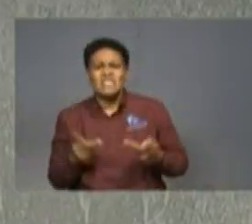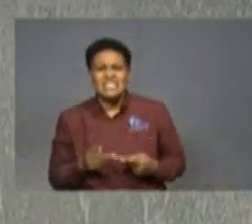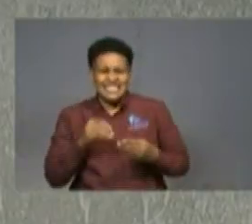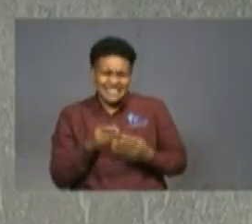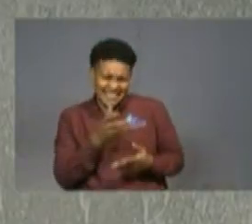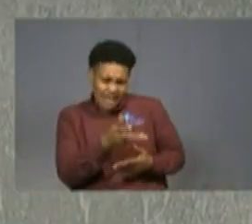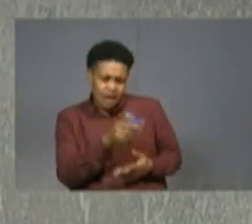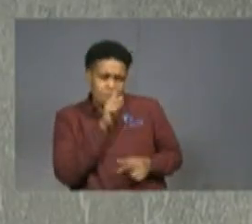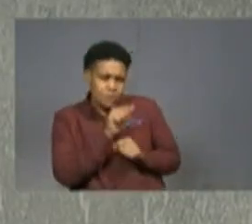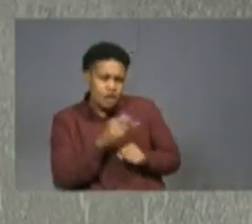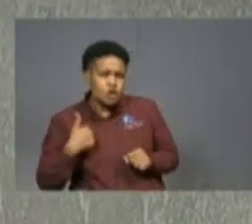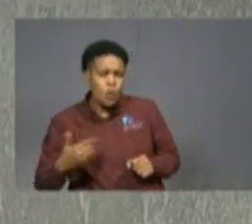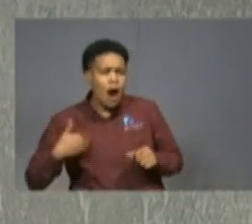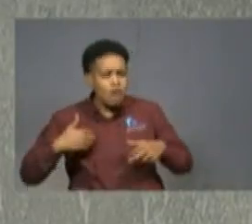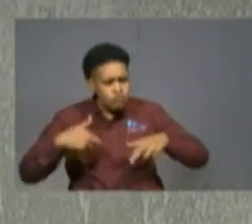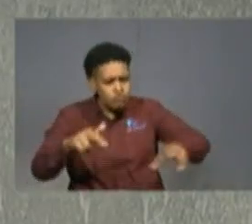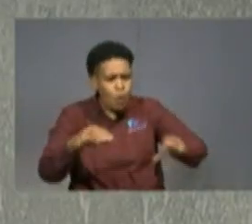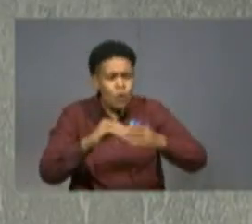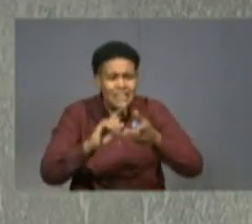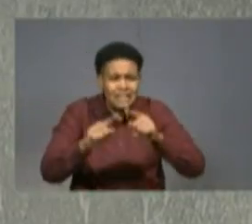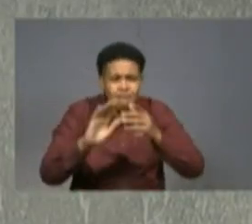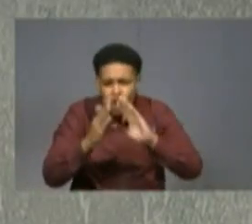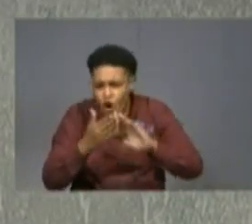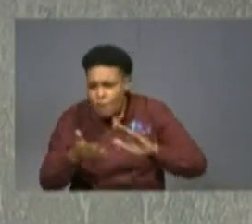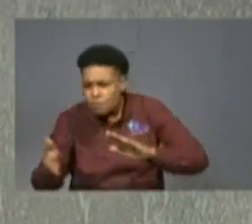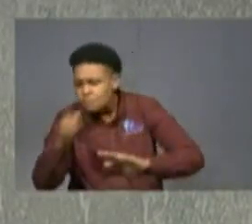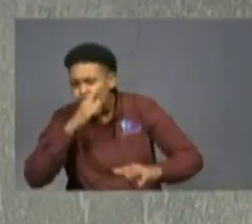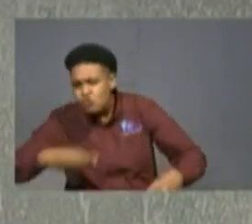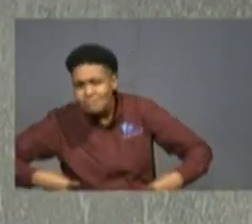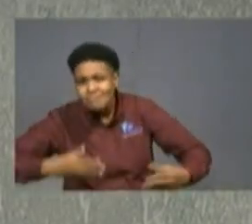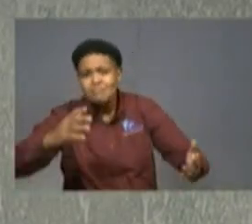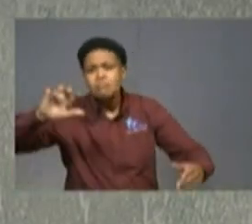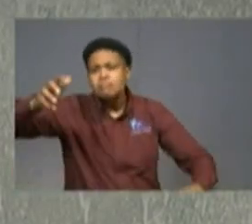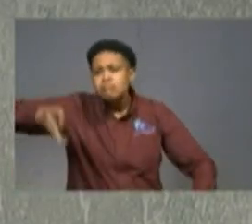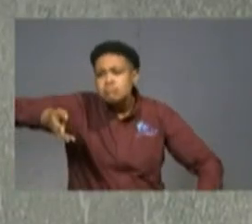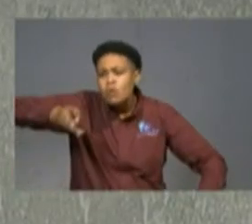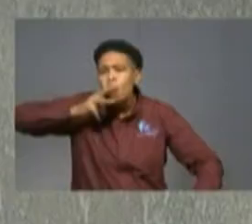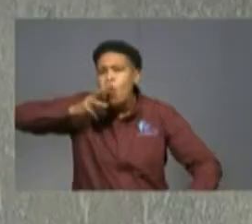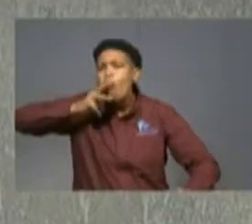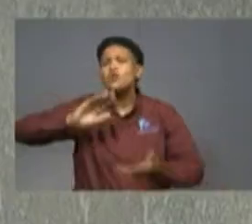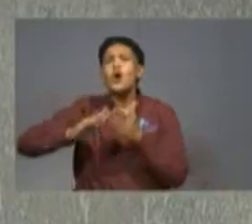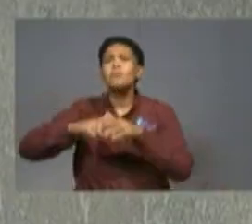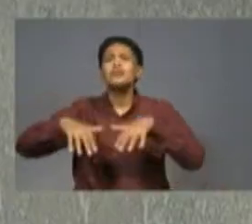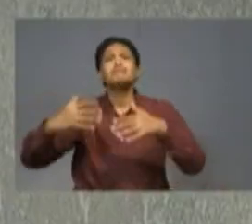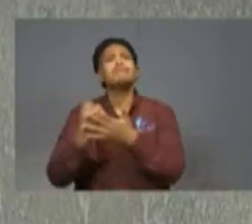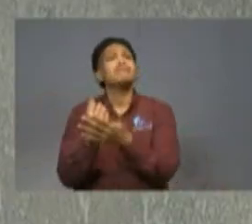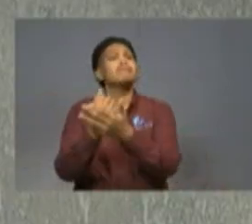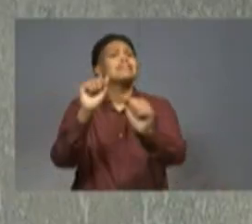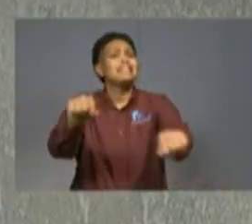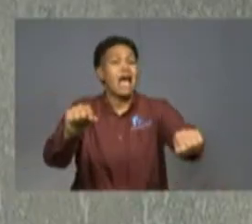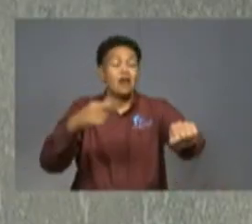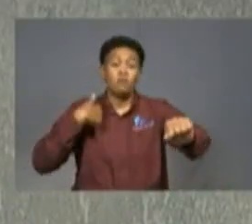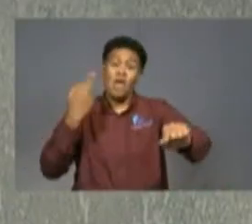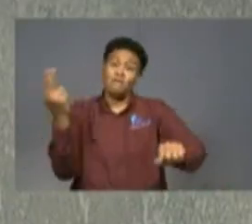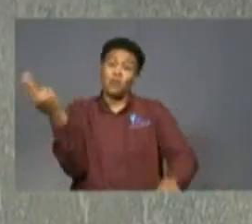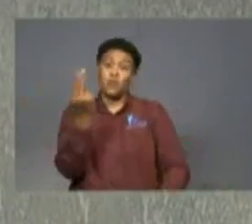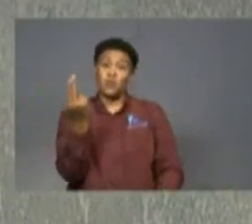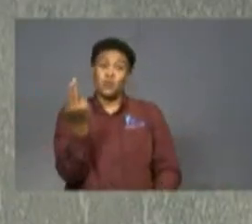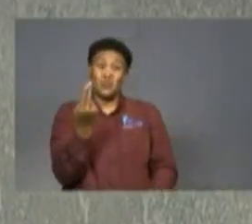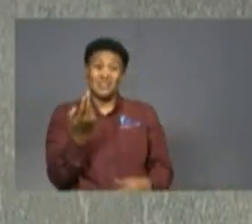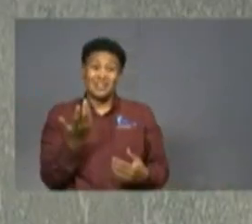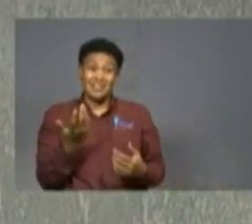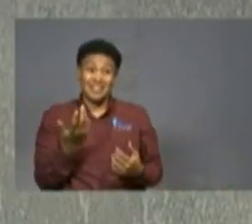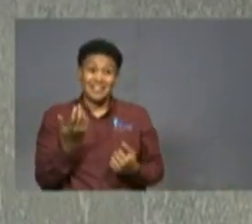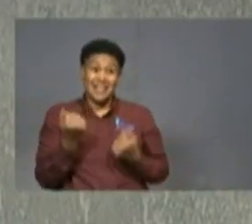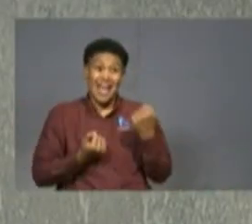place, to ensuring that we have roads in communities, that we can deliver potable water to some of our communities, that we could have used cars